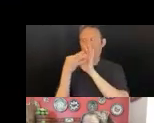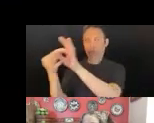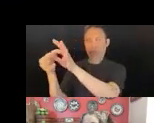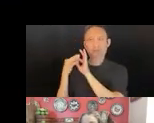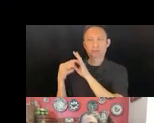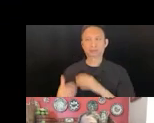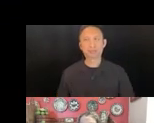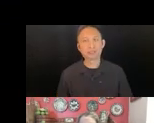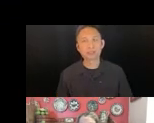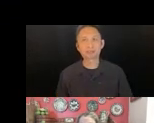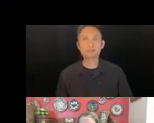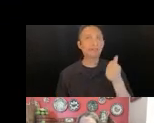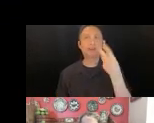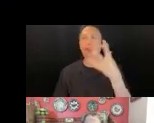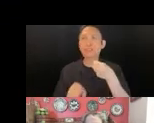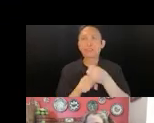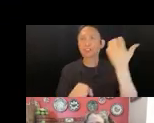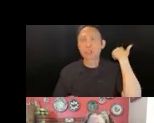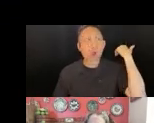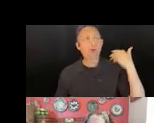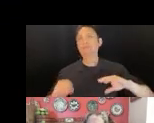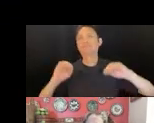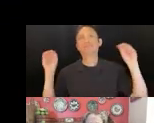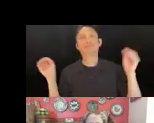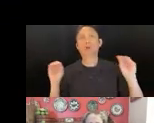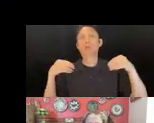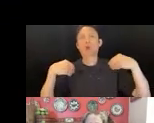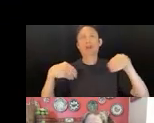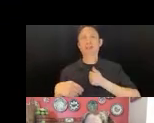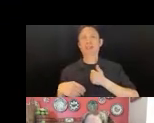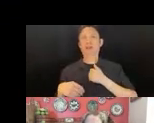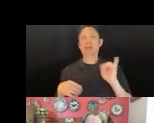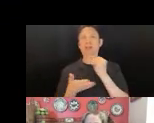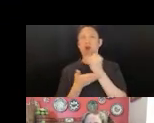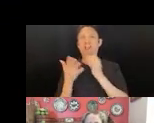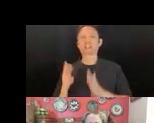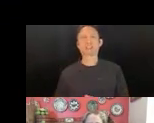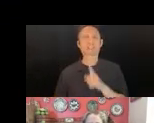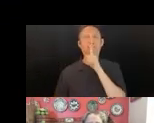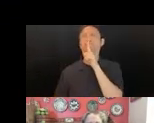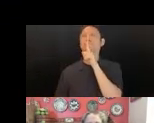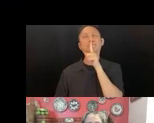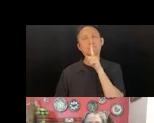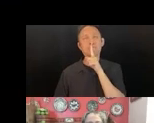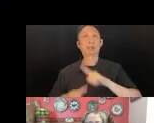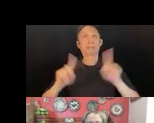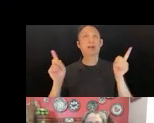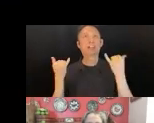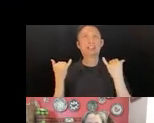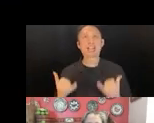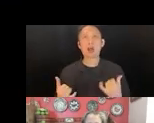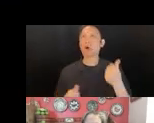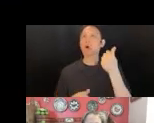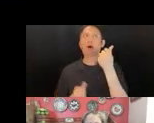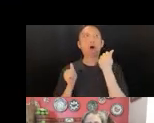show, or writers in marketing their books, or very little to do, only at the kind of tail end. Now everyone